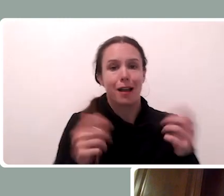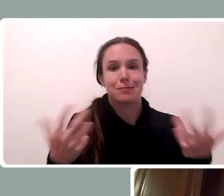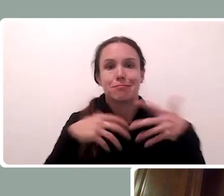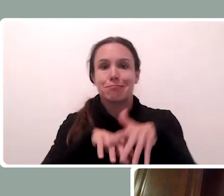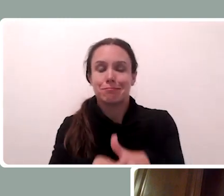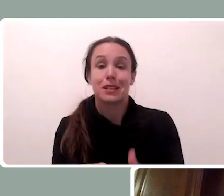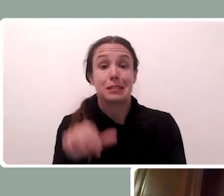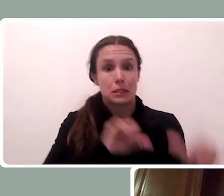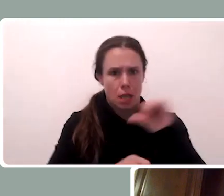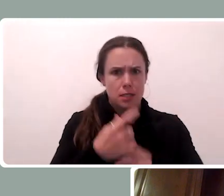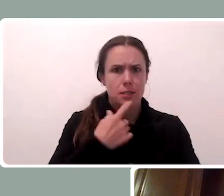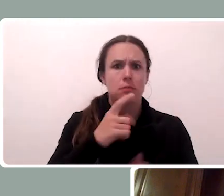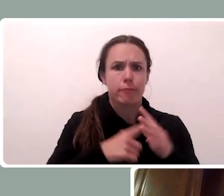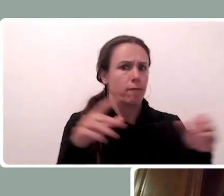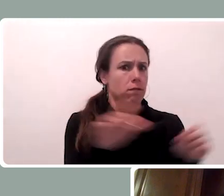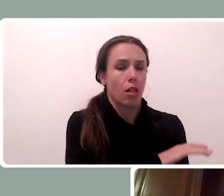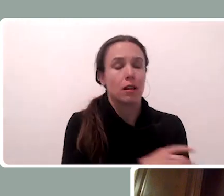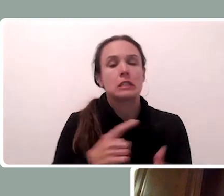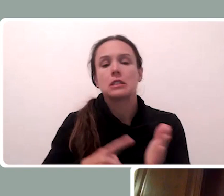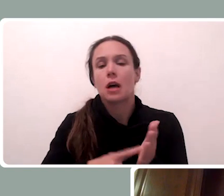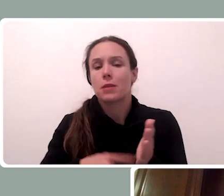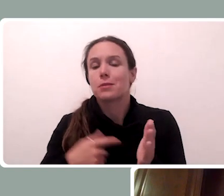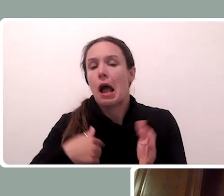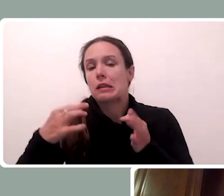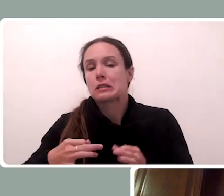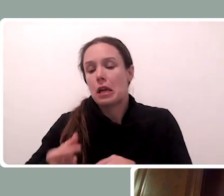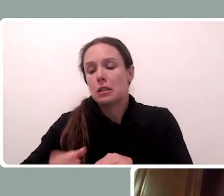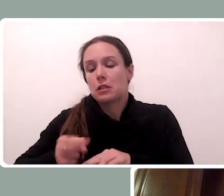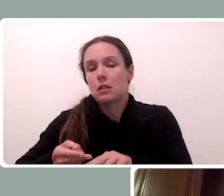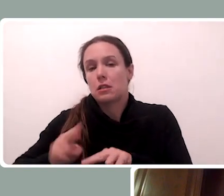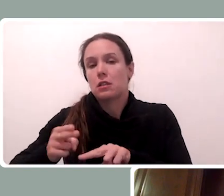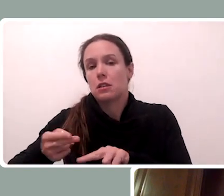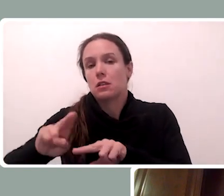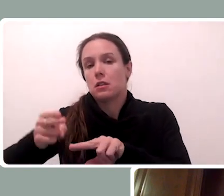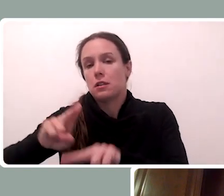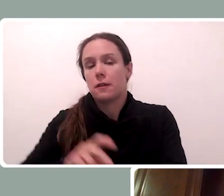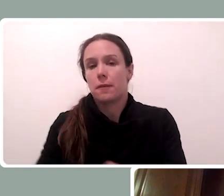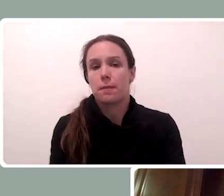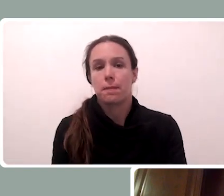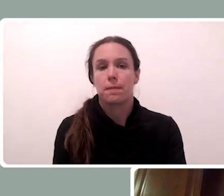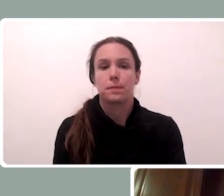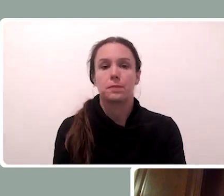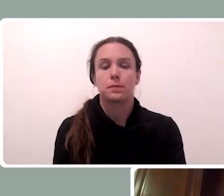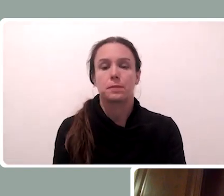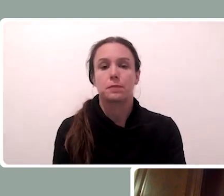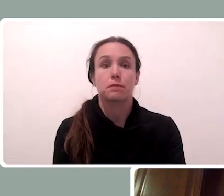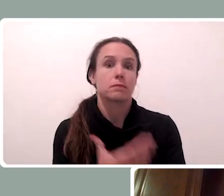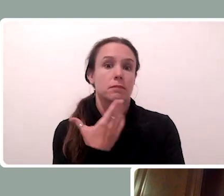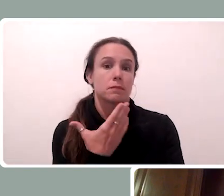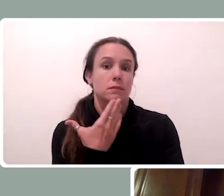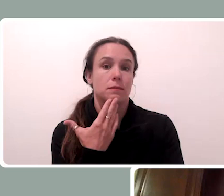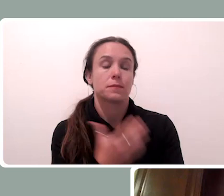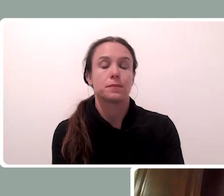has started at full dose, but sometimes I will start slow and then slowly build up based on their tolerability. Great, thank